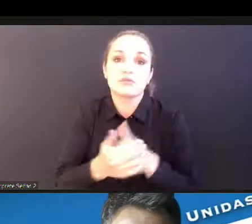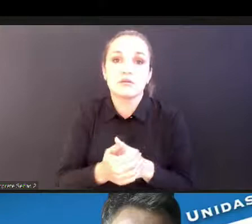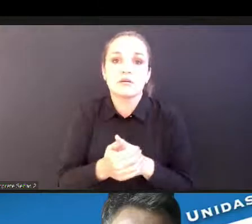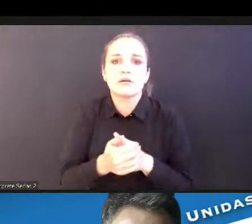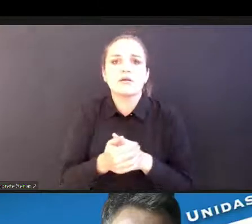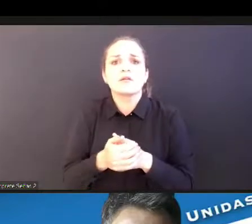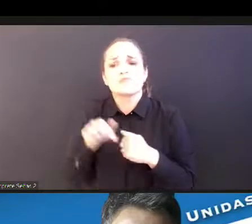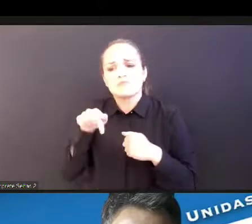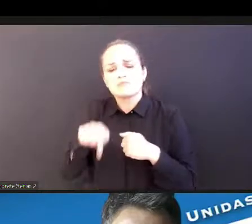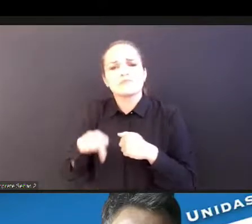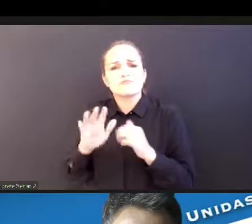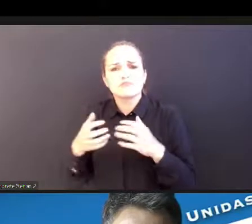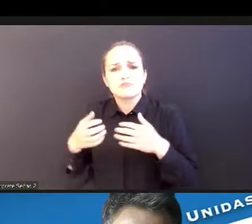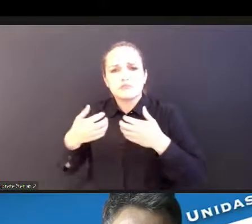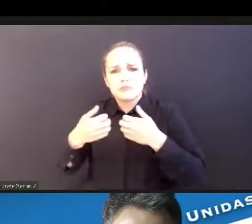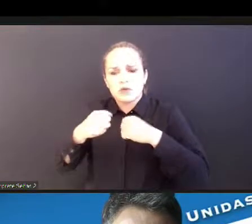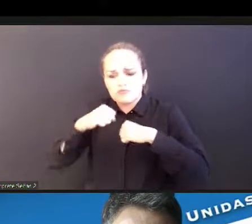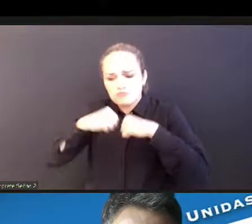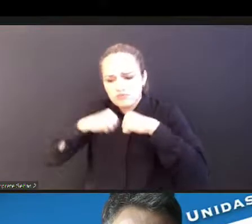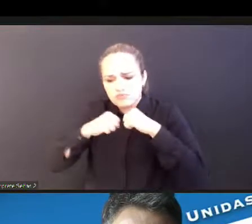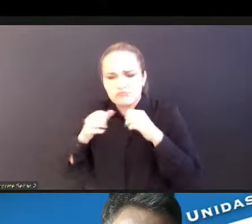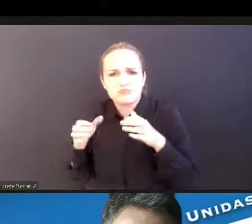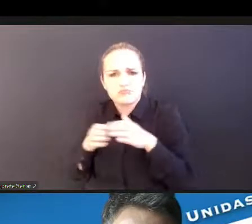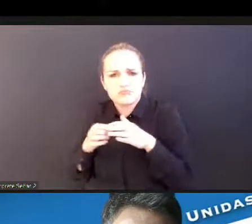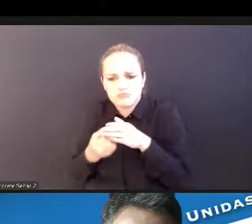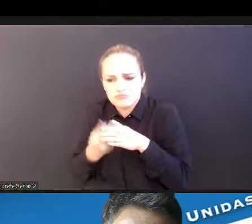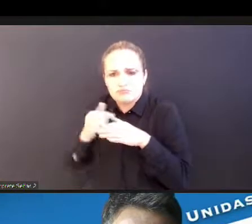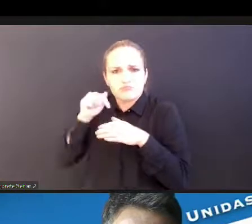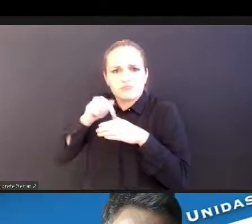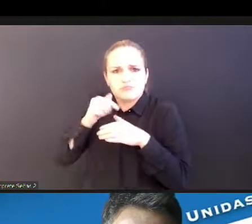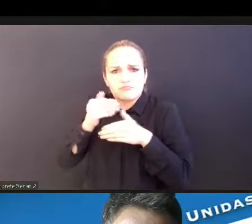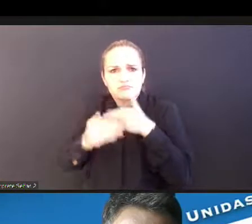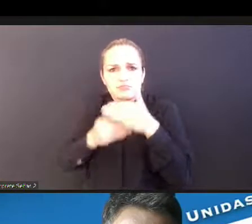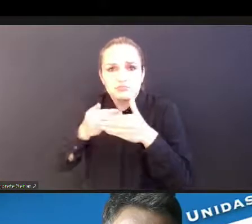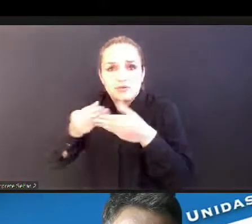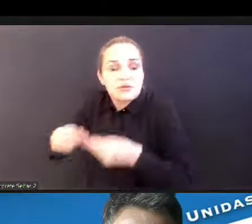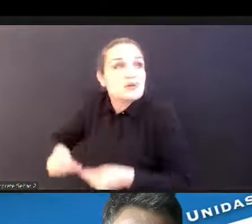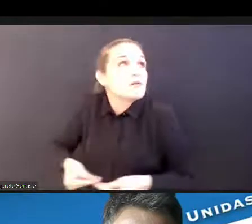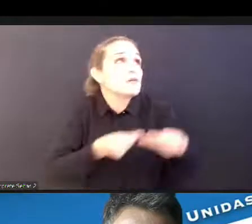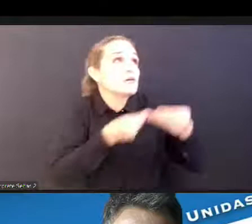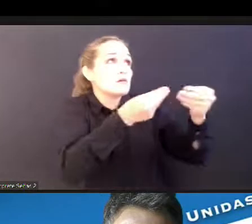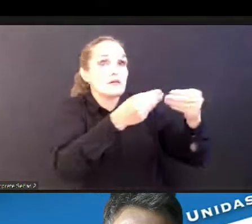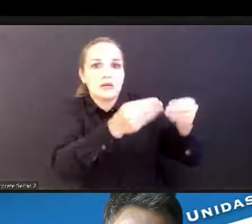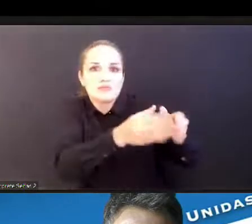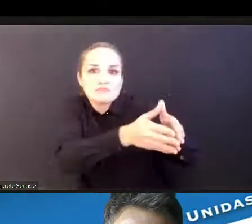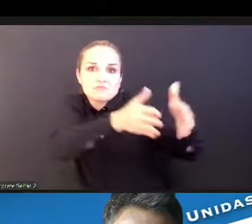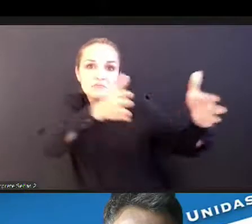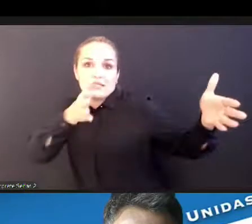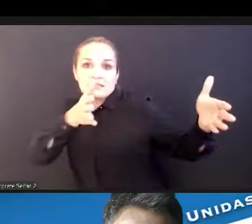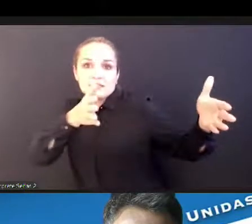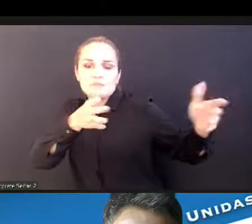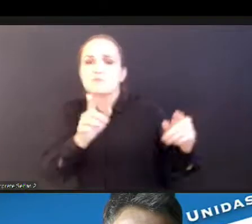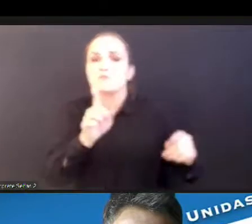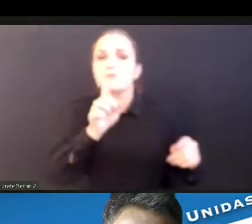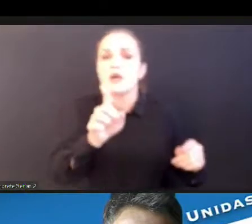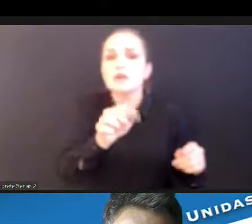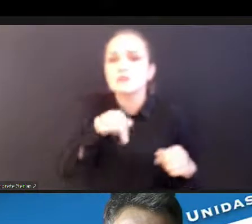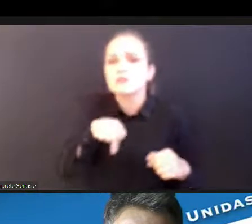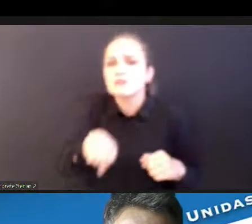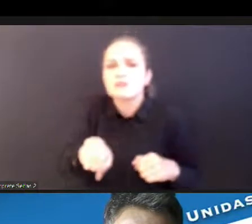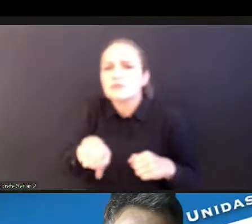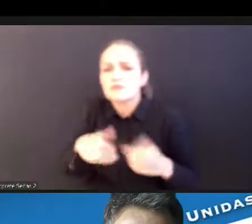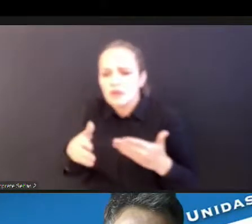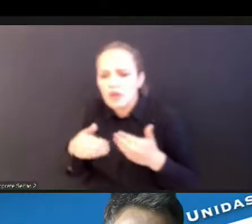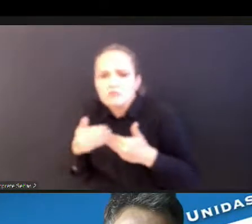solutions to the larger platforms, it's fine. But those applications are also there for benefit of